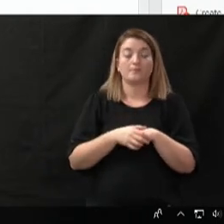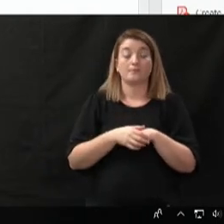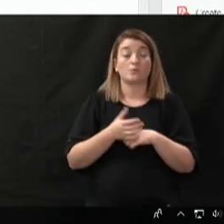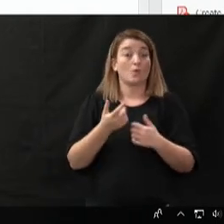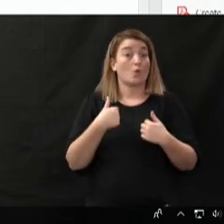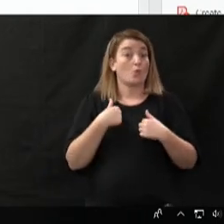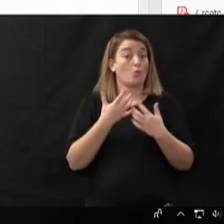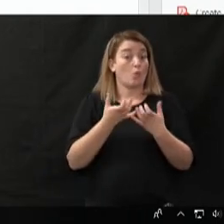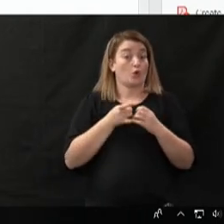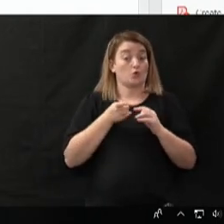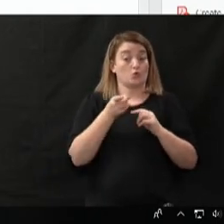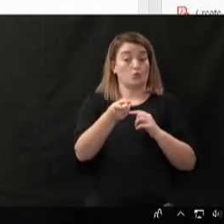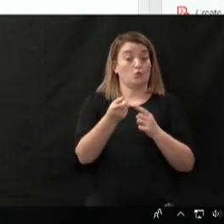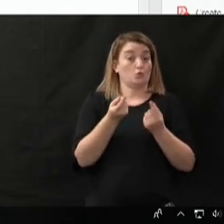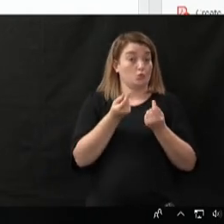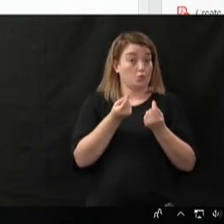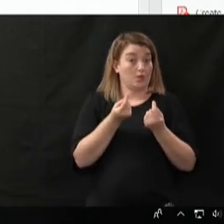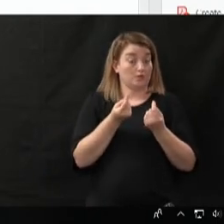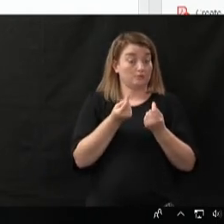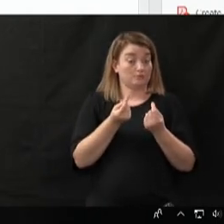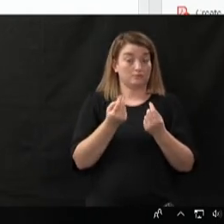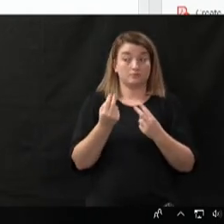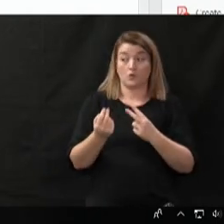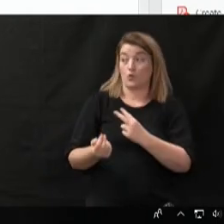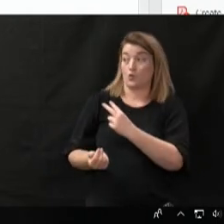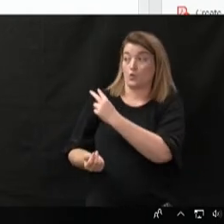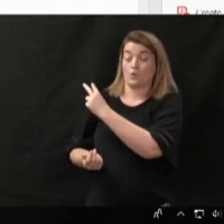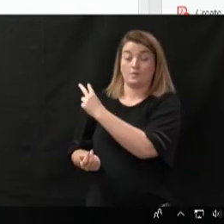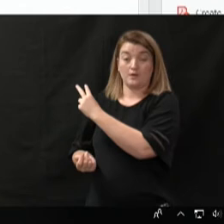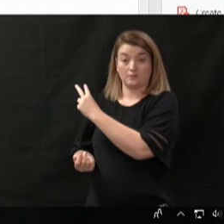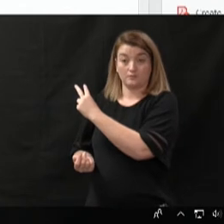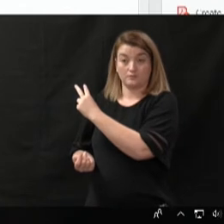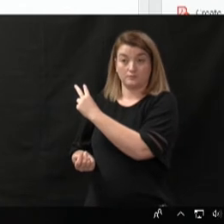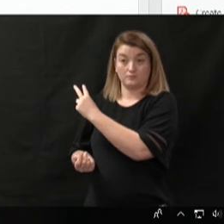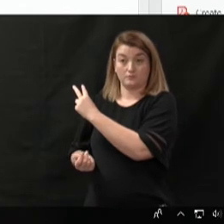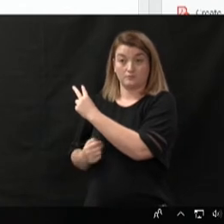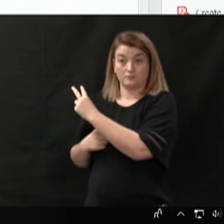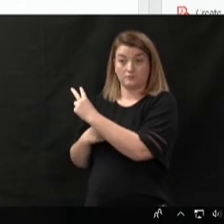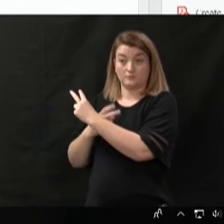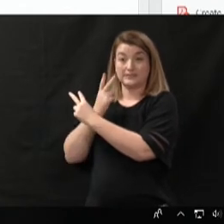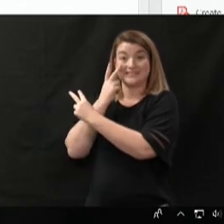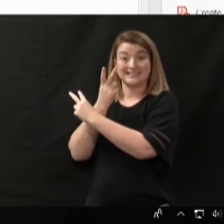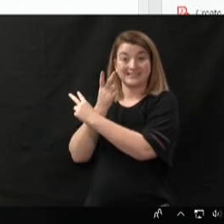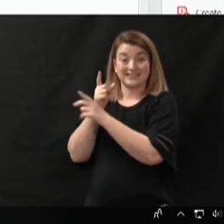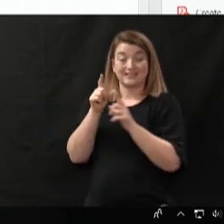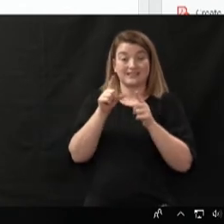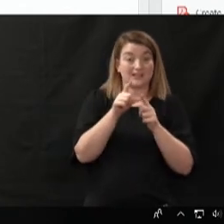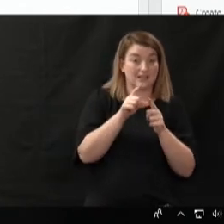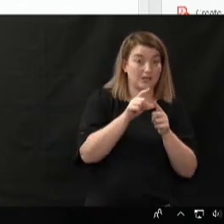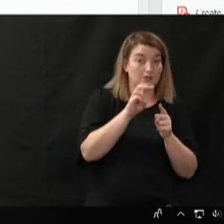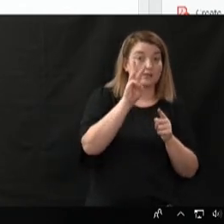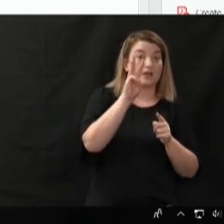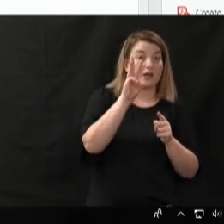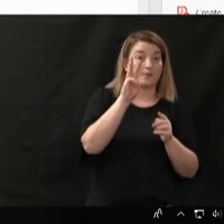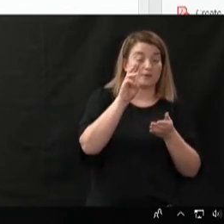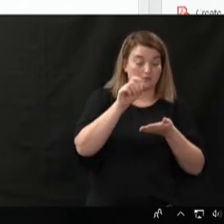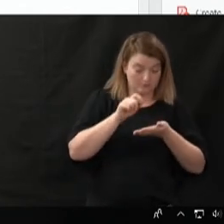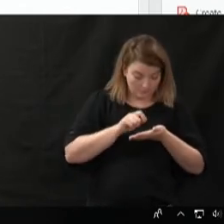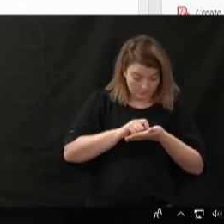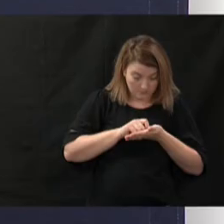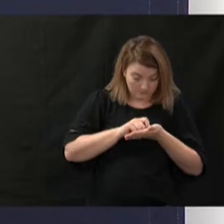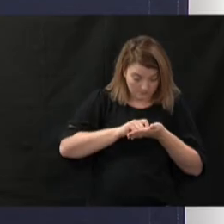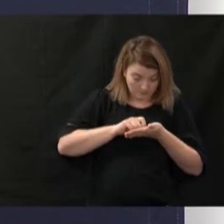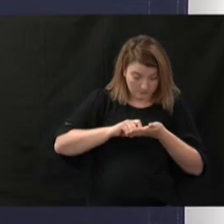do is look up here, catch the letter W, write the letter W, and say it. Go ahead and do